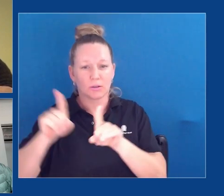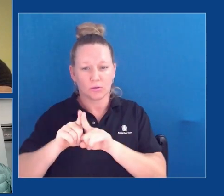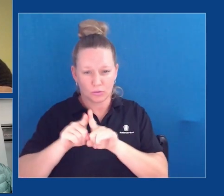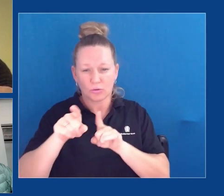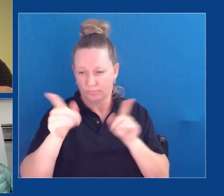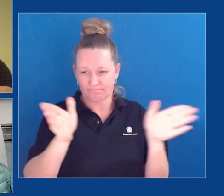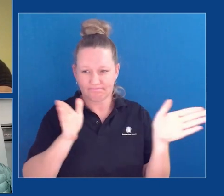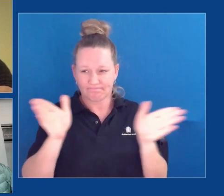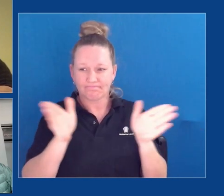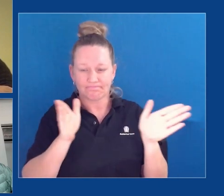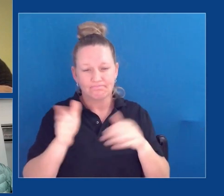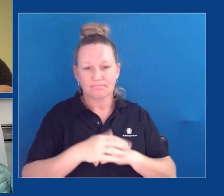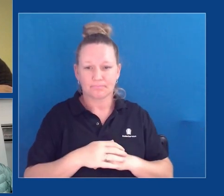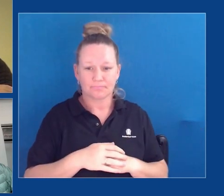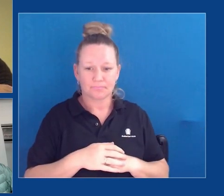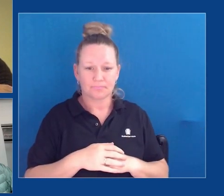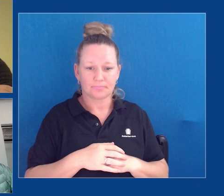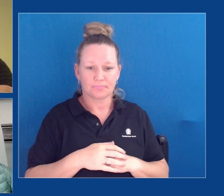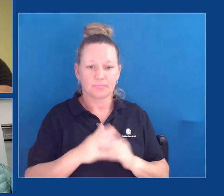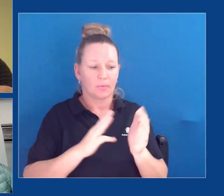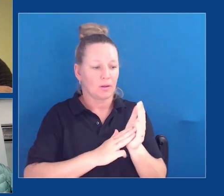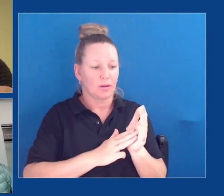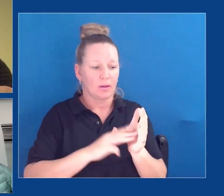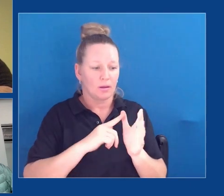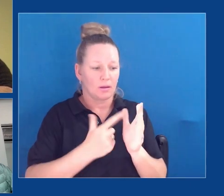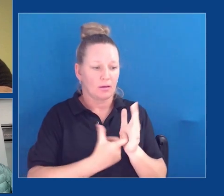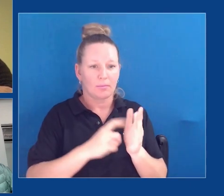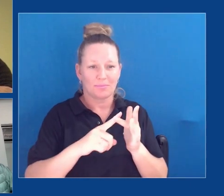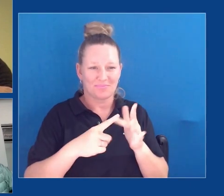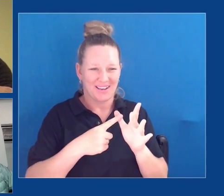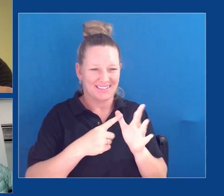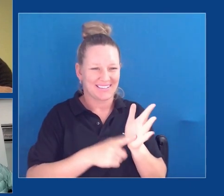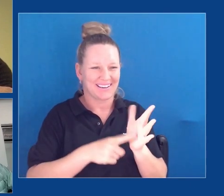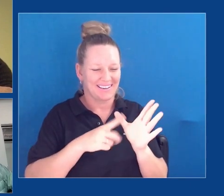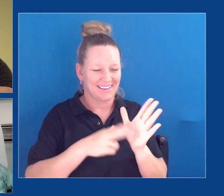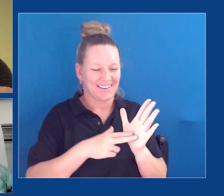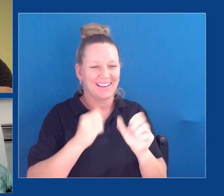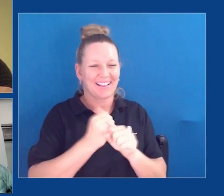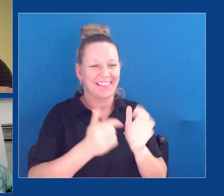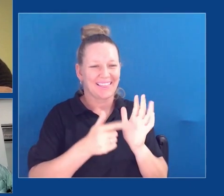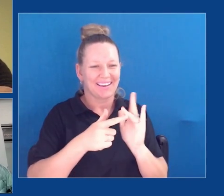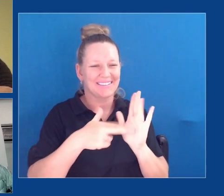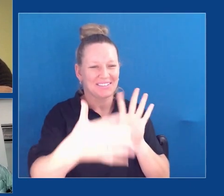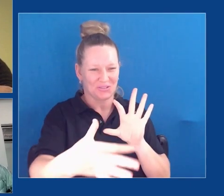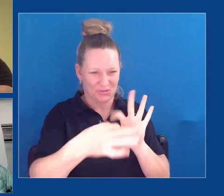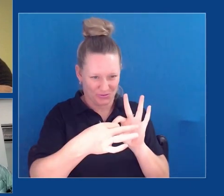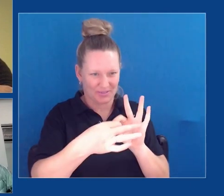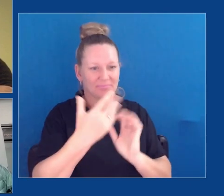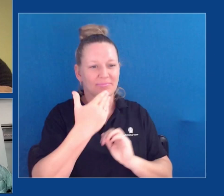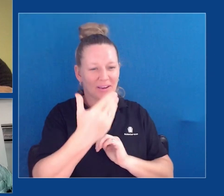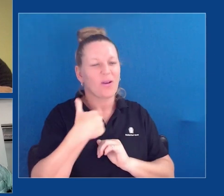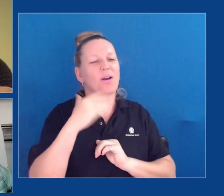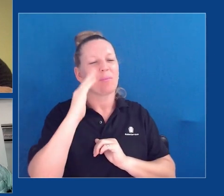well. Marcia Langton has rejoined us. Thank you, Marcia. And I did introduce you before,